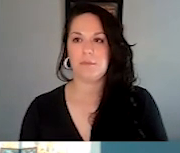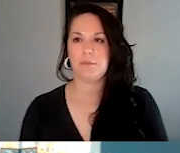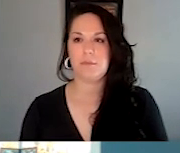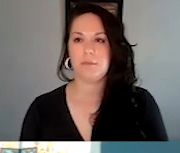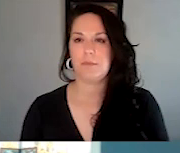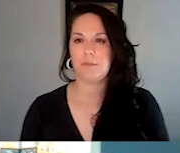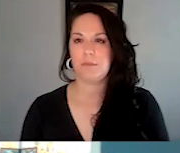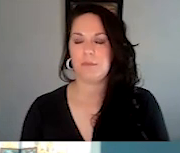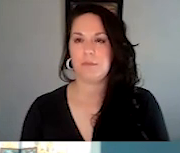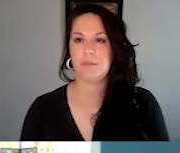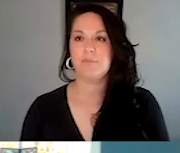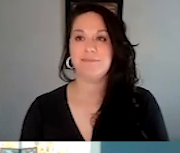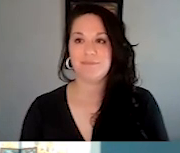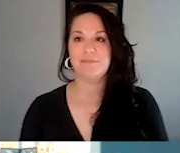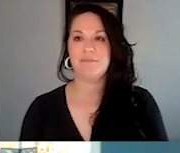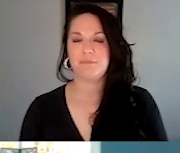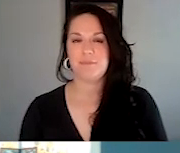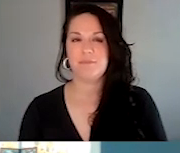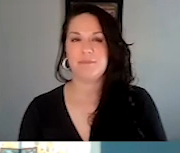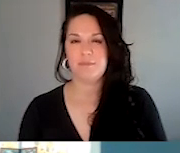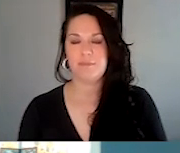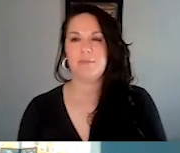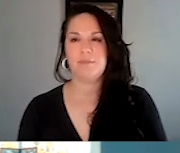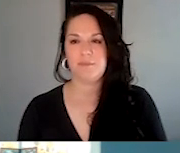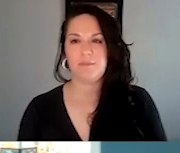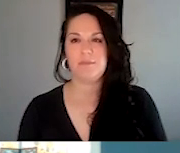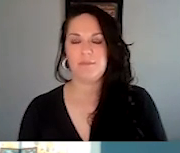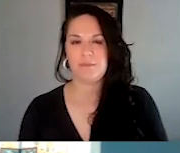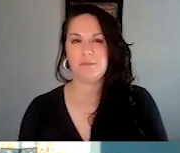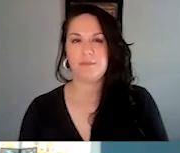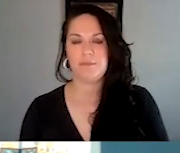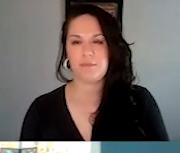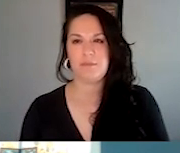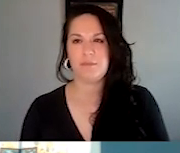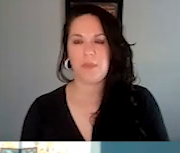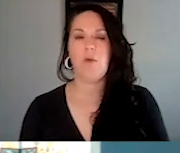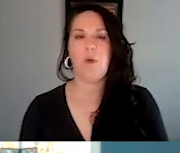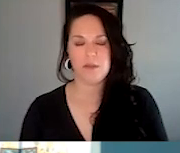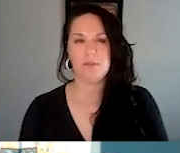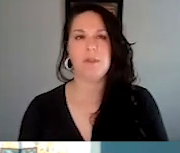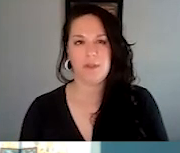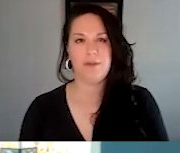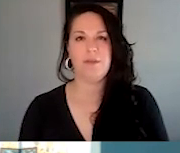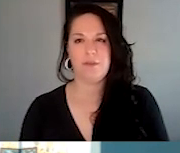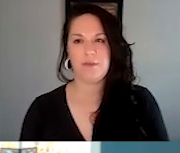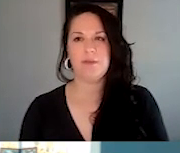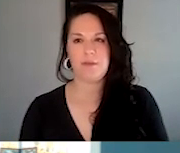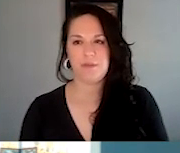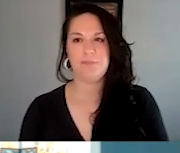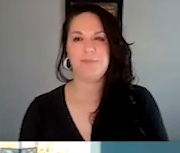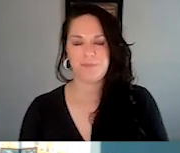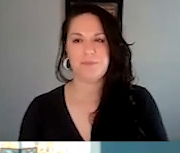are a case study for Christina because they did a lot of exactly what you explained in your